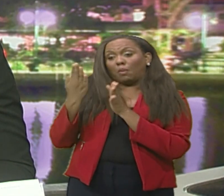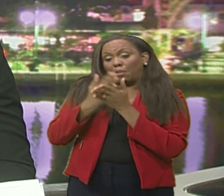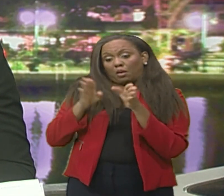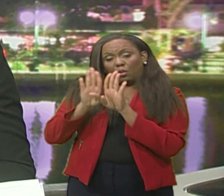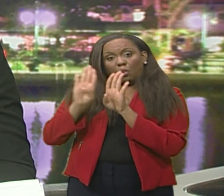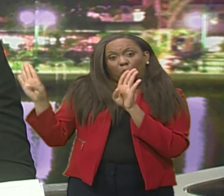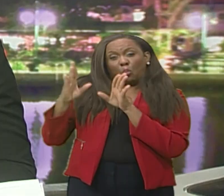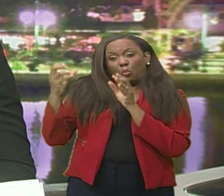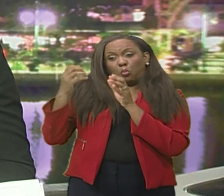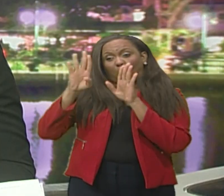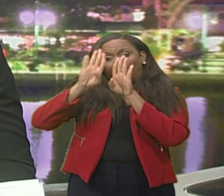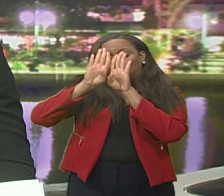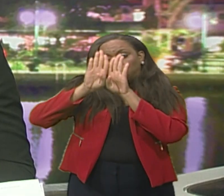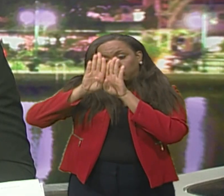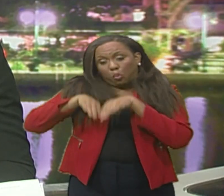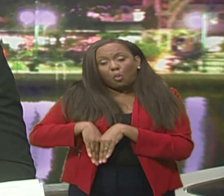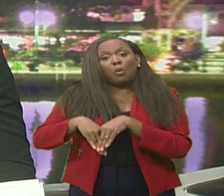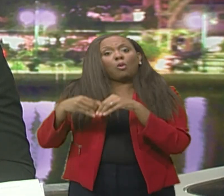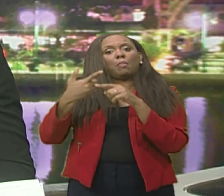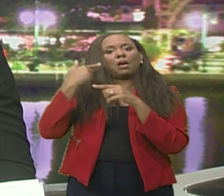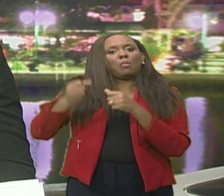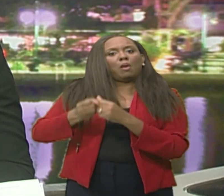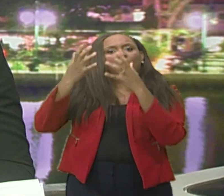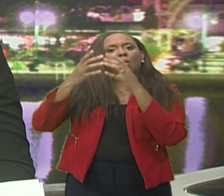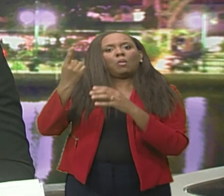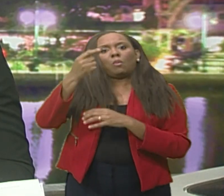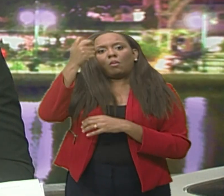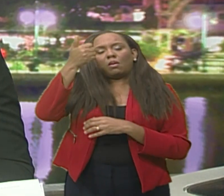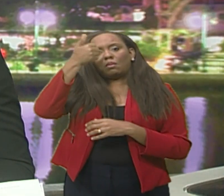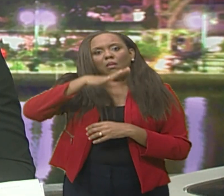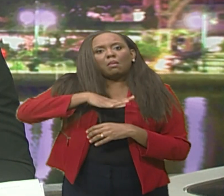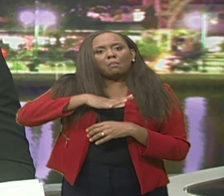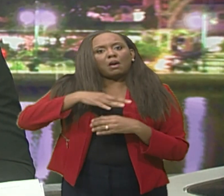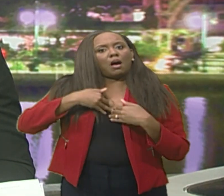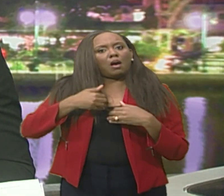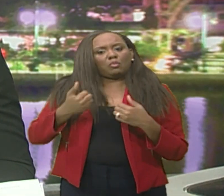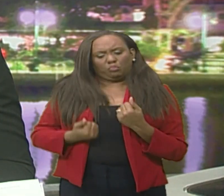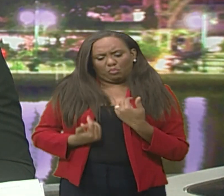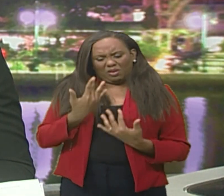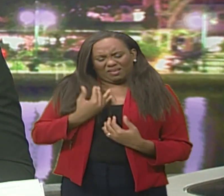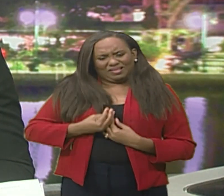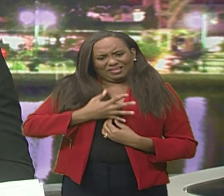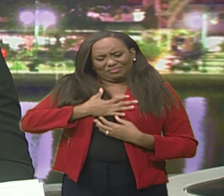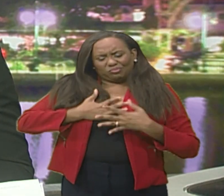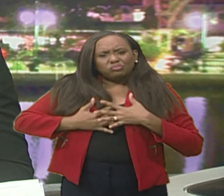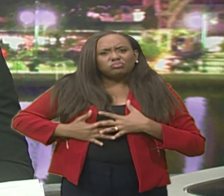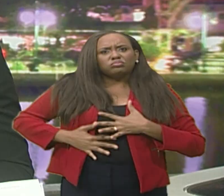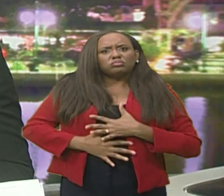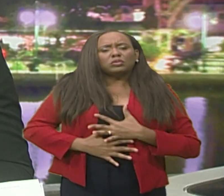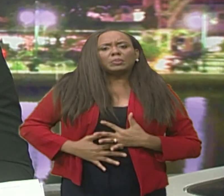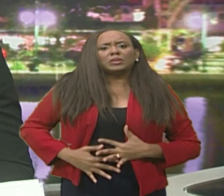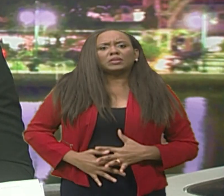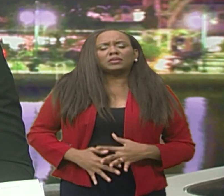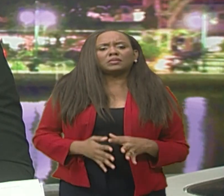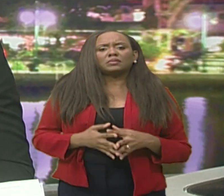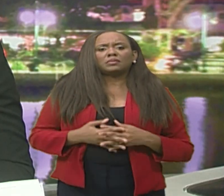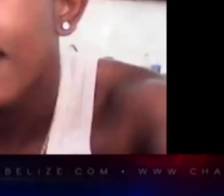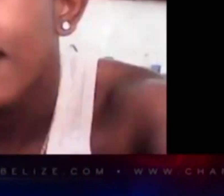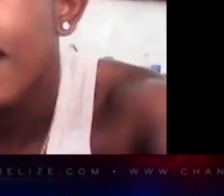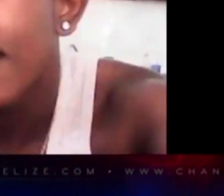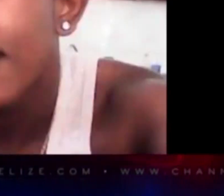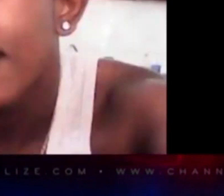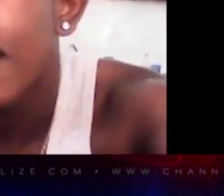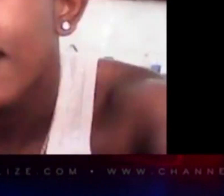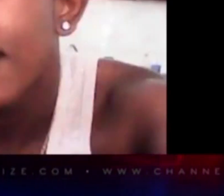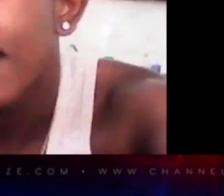critical condition after he sustained several burns about his body. Channel 5 Belize has more. 21-year-old